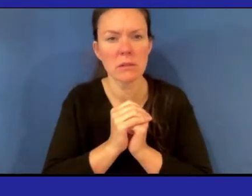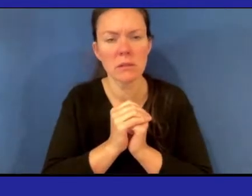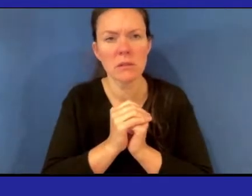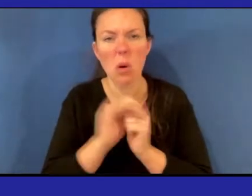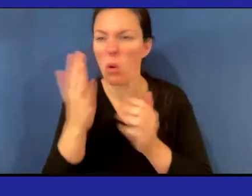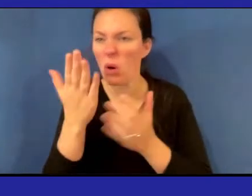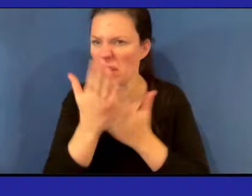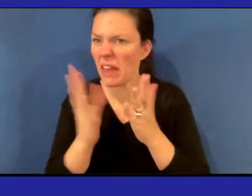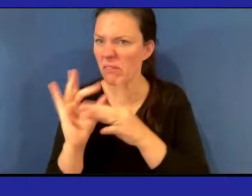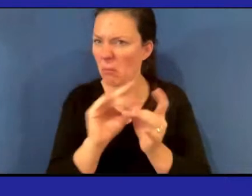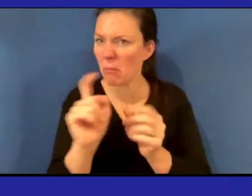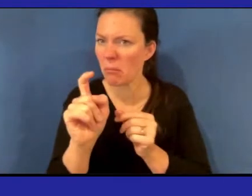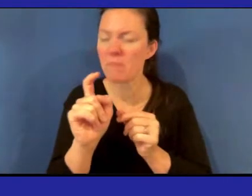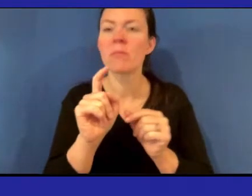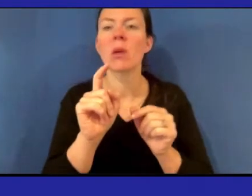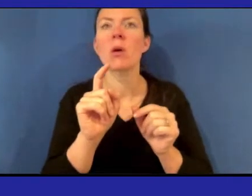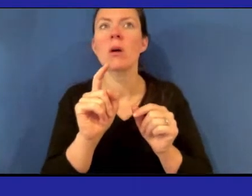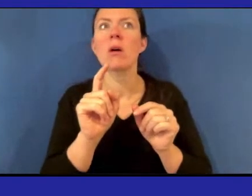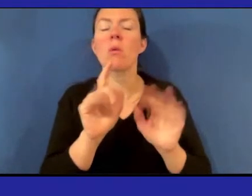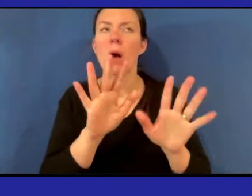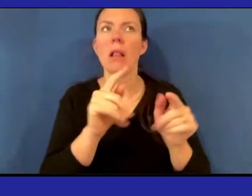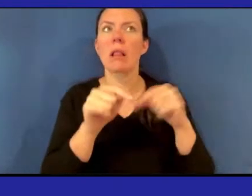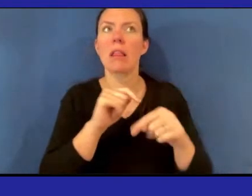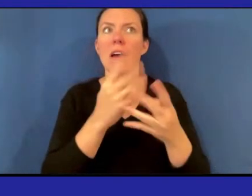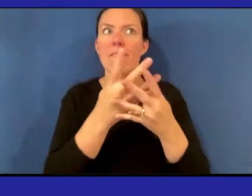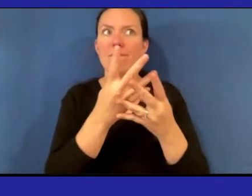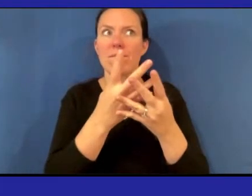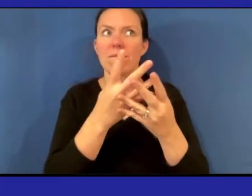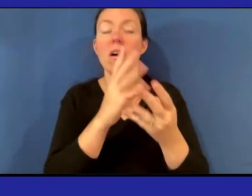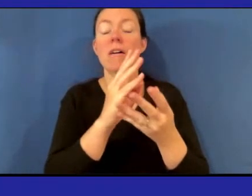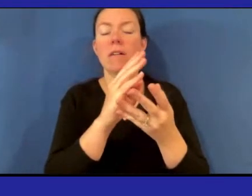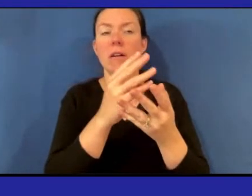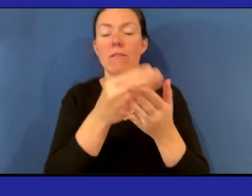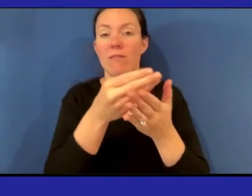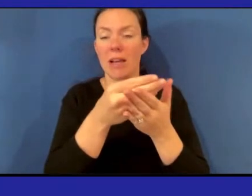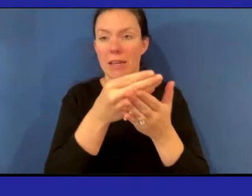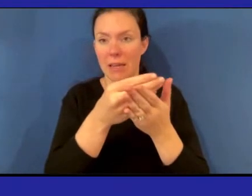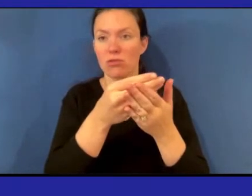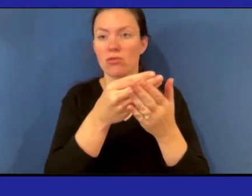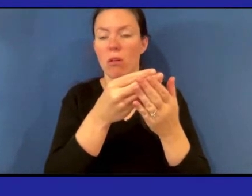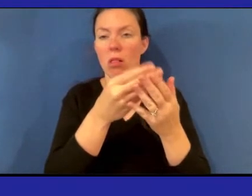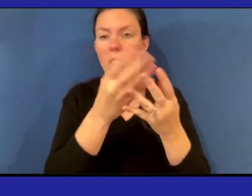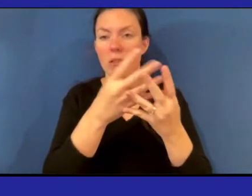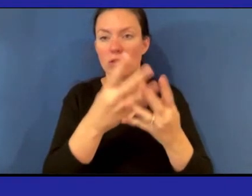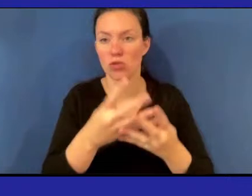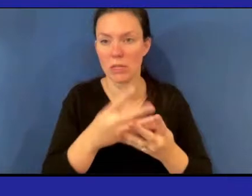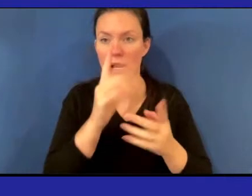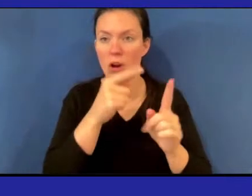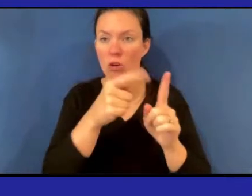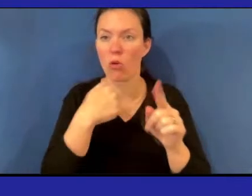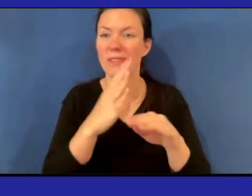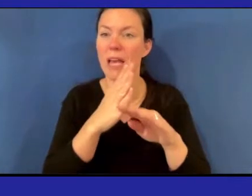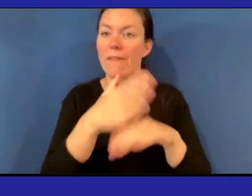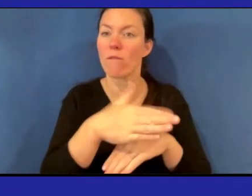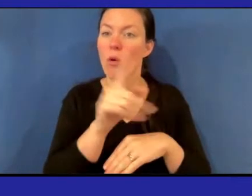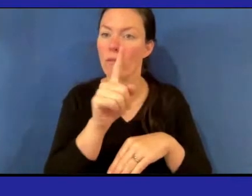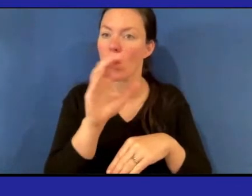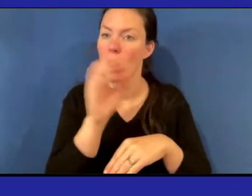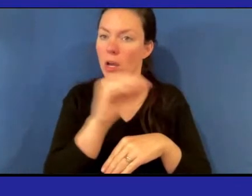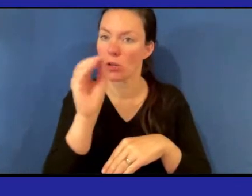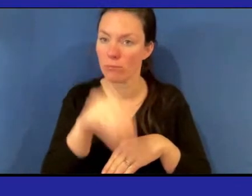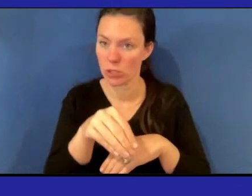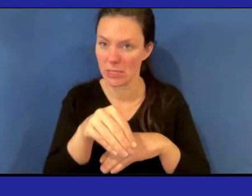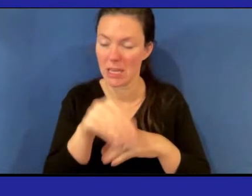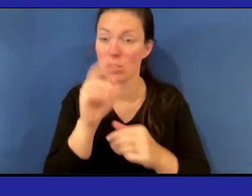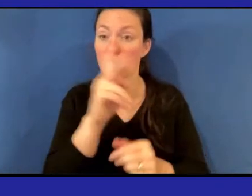financial screening. The goal is to Right. get to over 90%, right? Or 100%, and then get the percent of uninsured patients